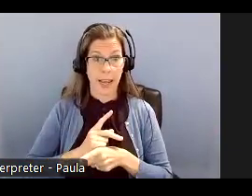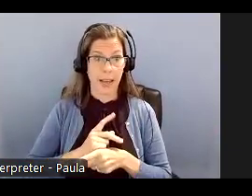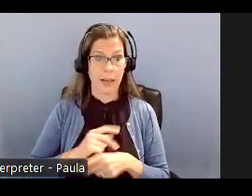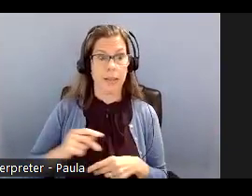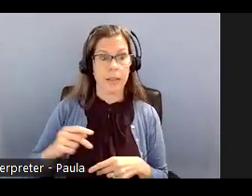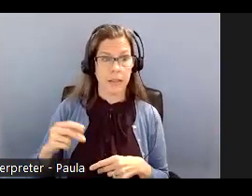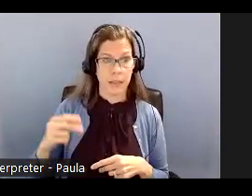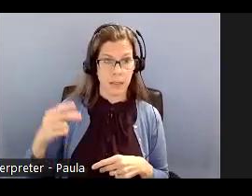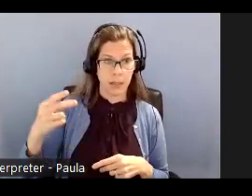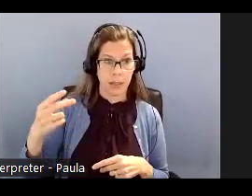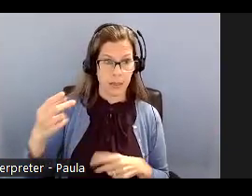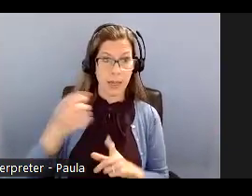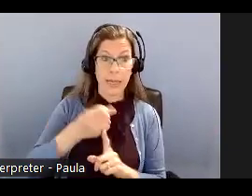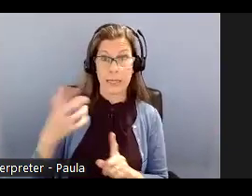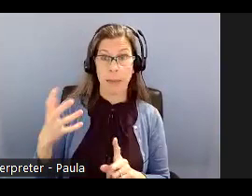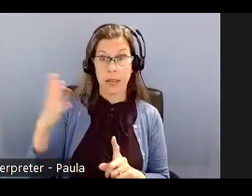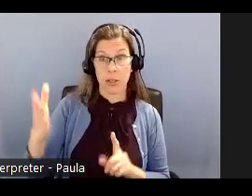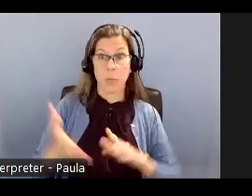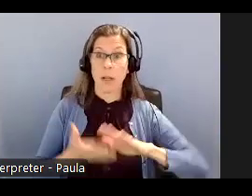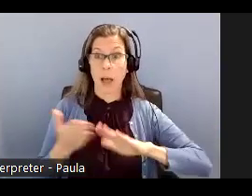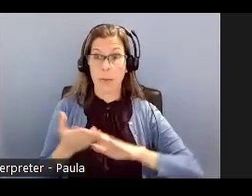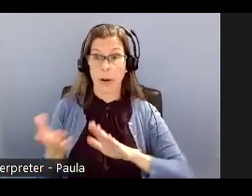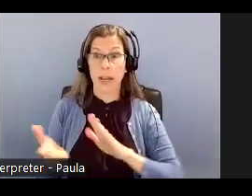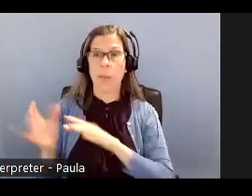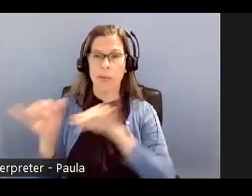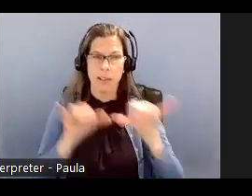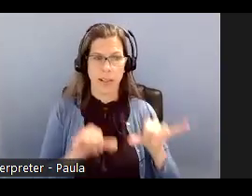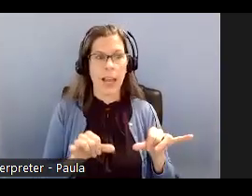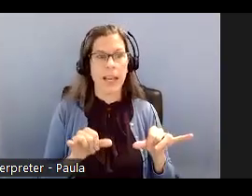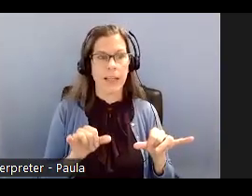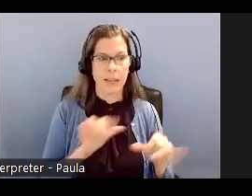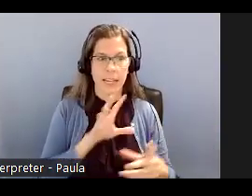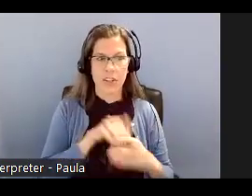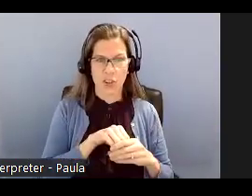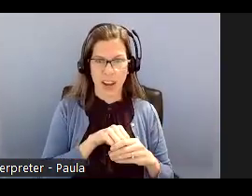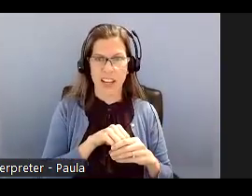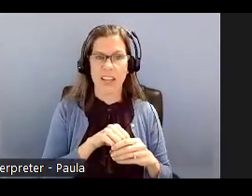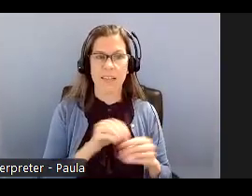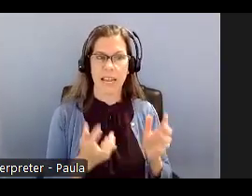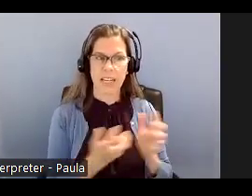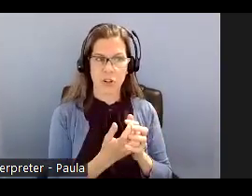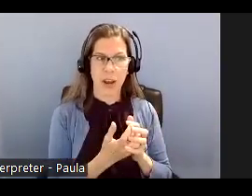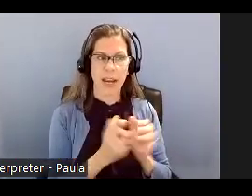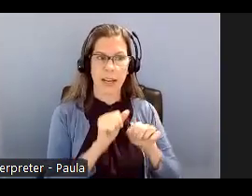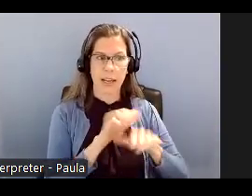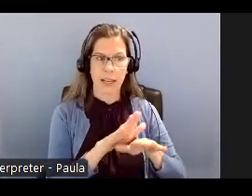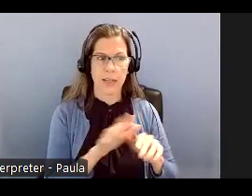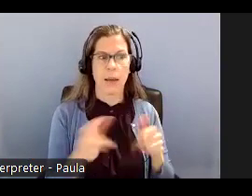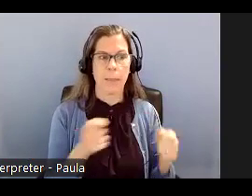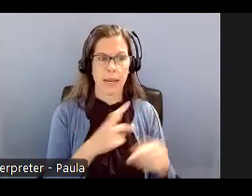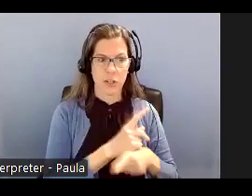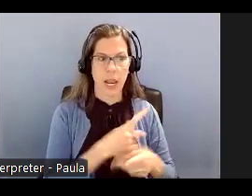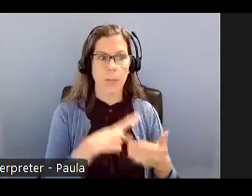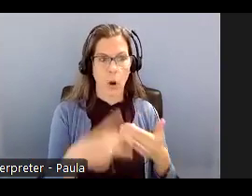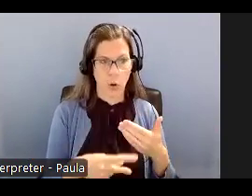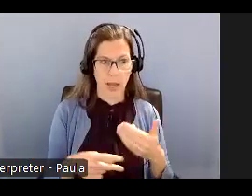HCA, the expansion will operate much like our integrated managed care programs today. Expansion will be a managed care